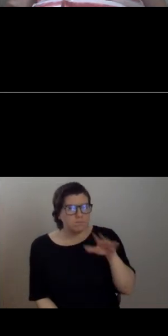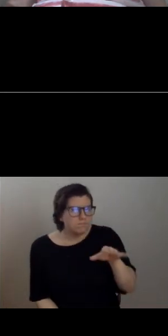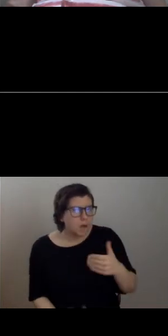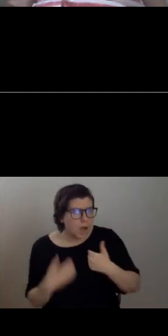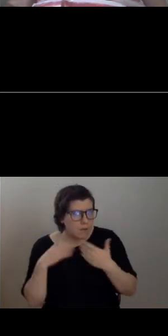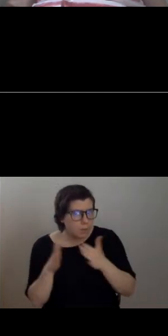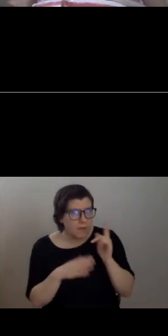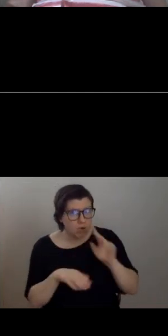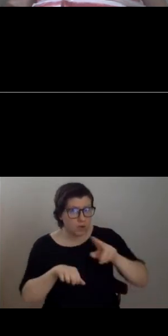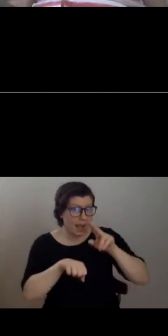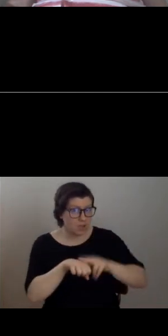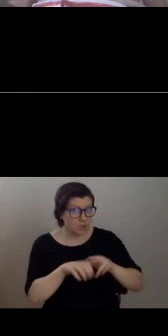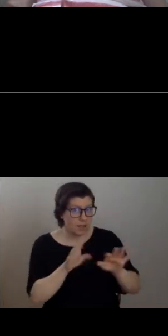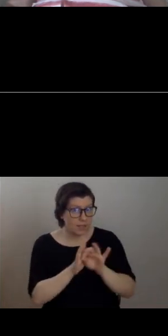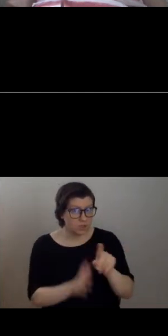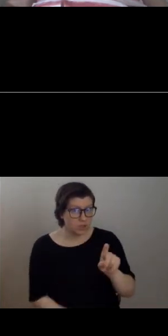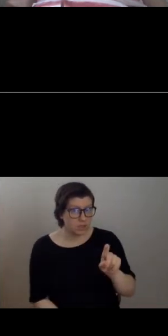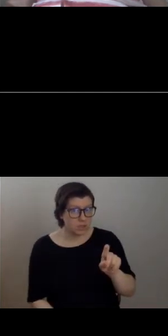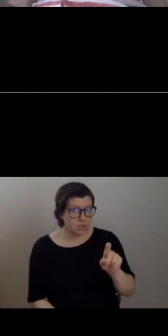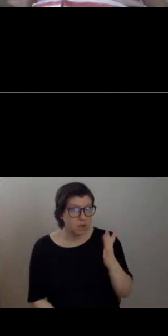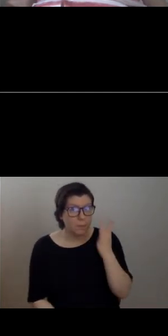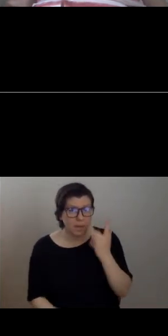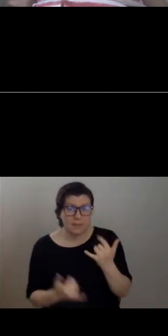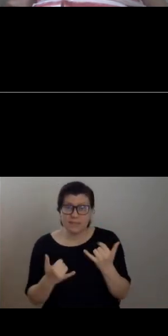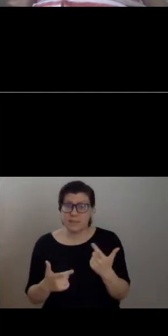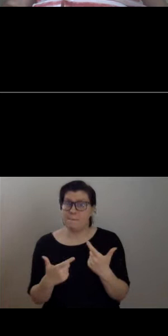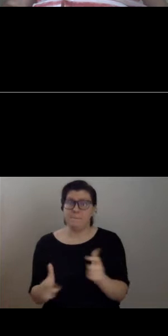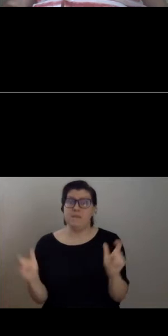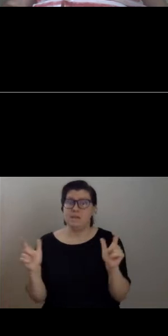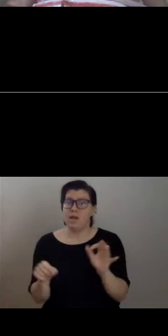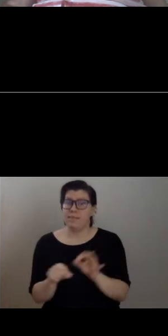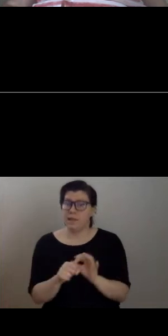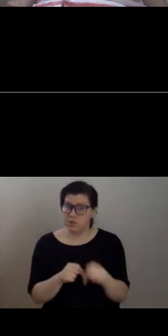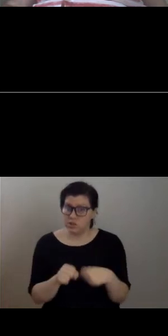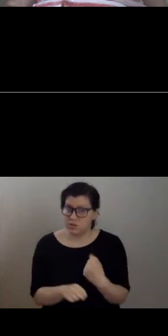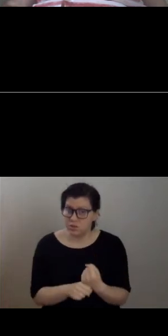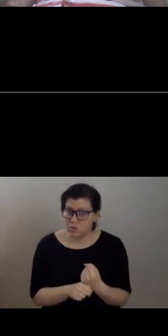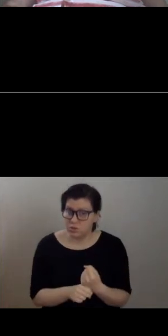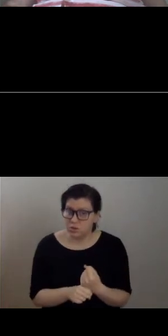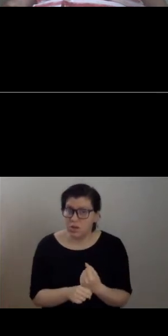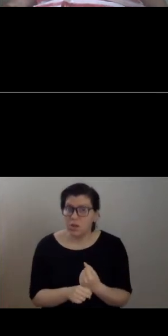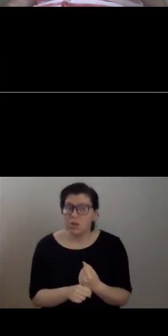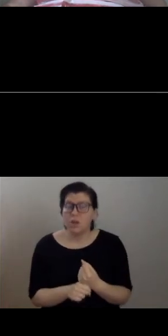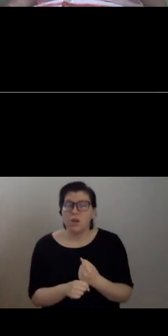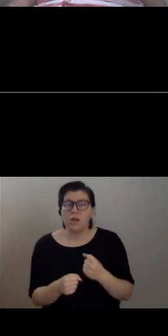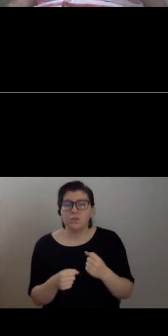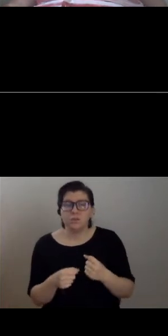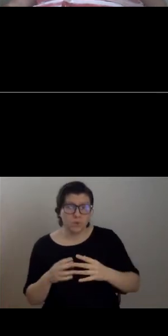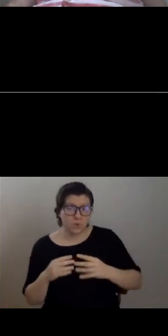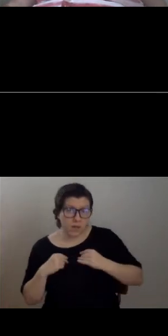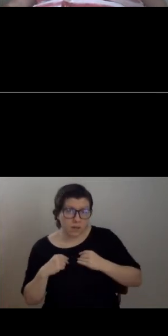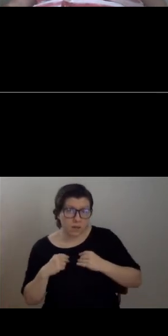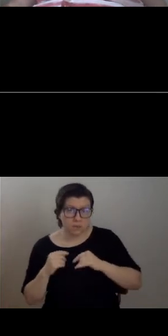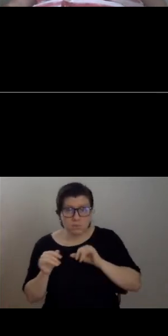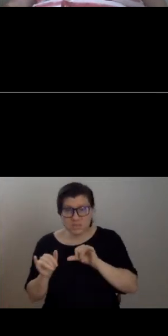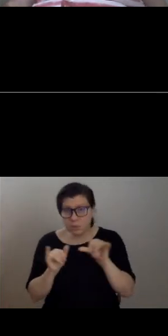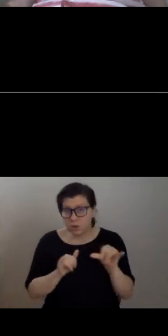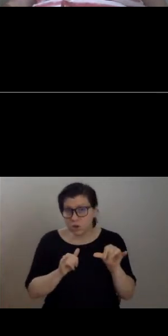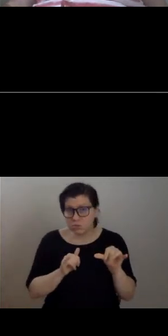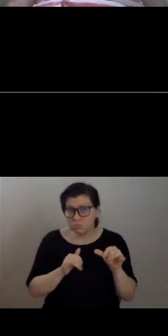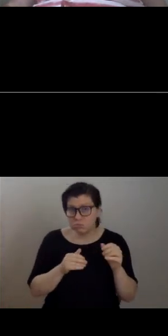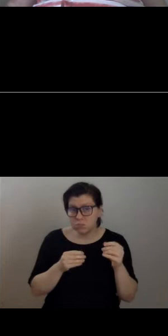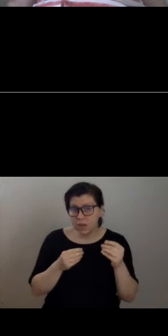As we know, this is a very big election year this year, to kind of get a similar